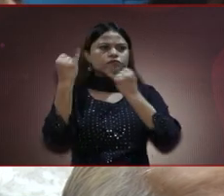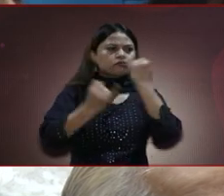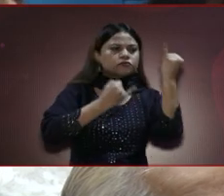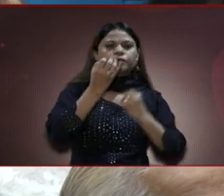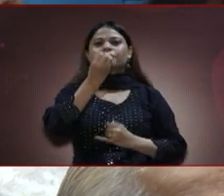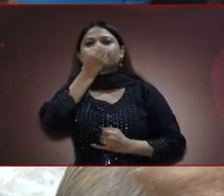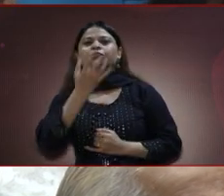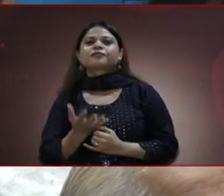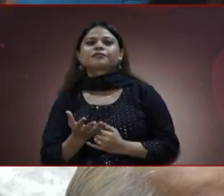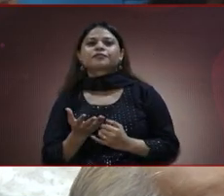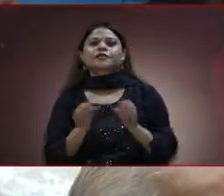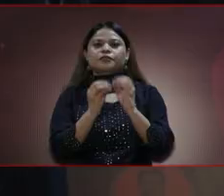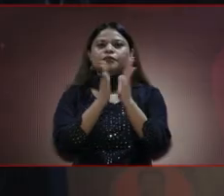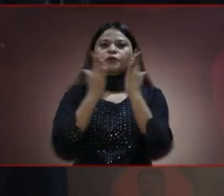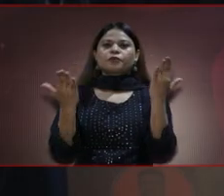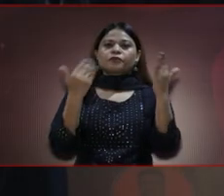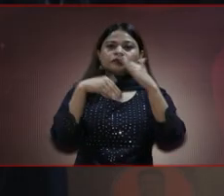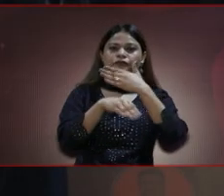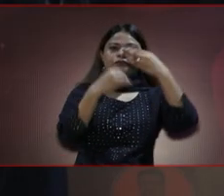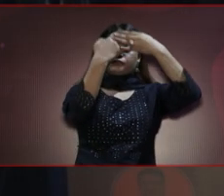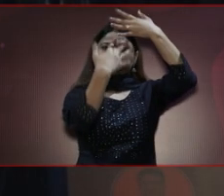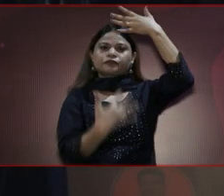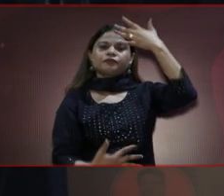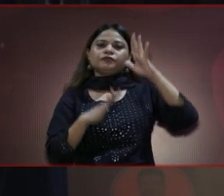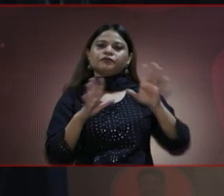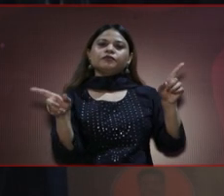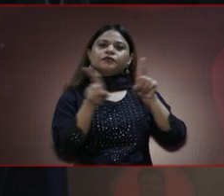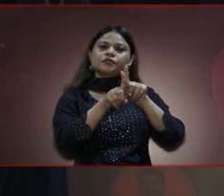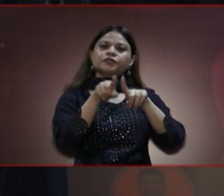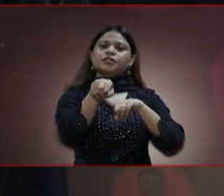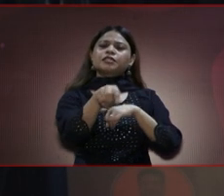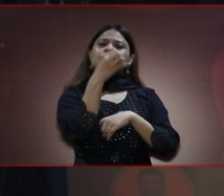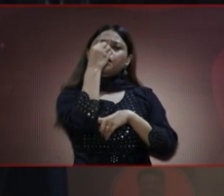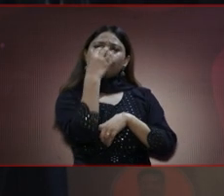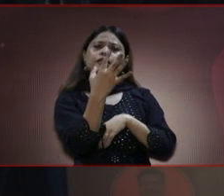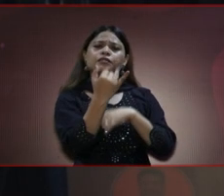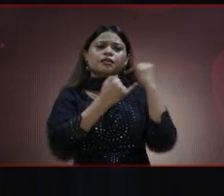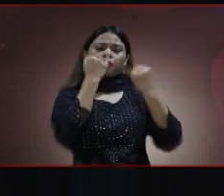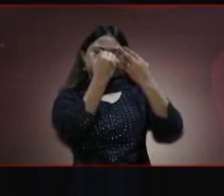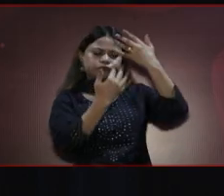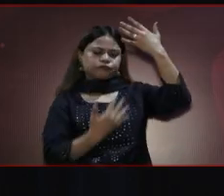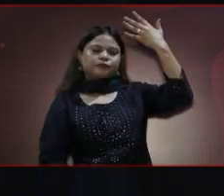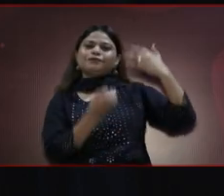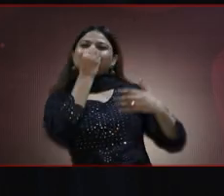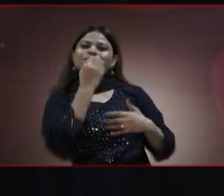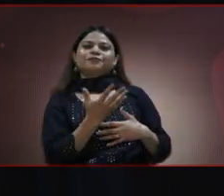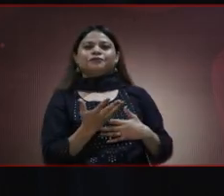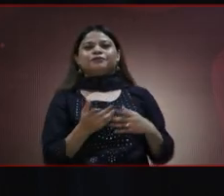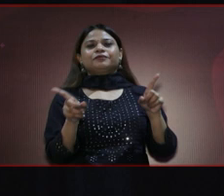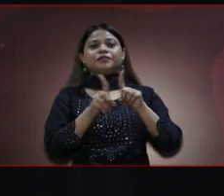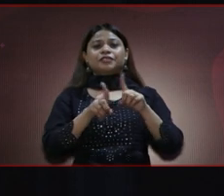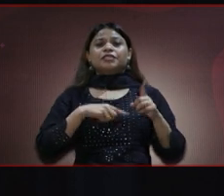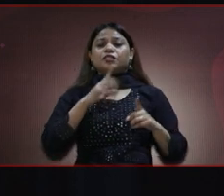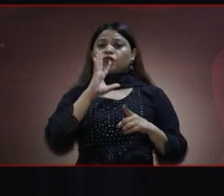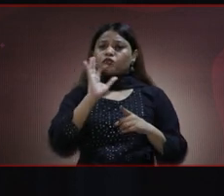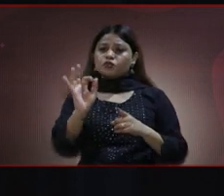appropriate textbooks, making the entire process efficient and convenient. I would like to extend my gratitude